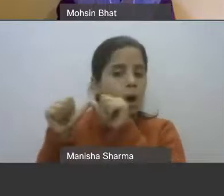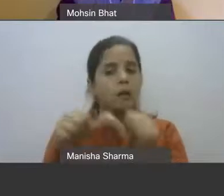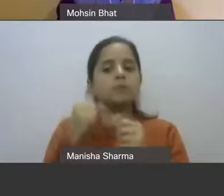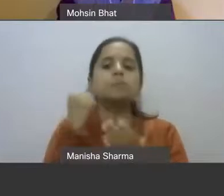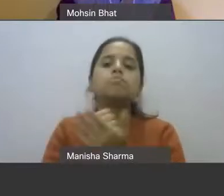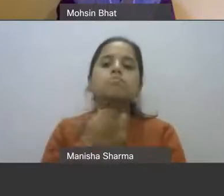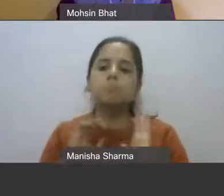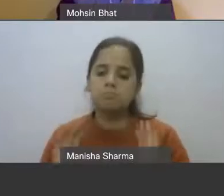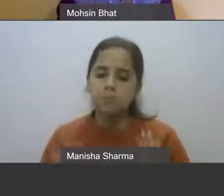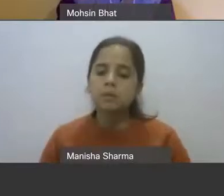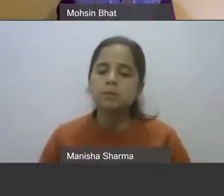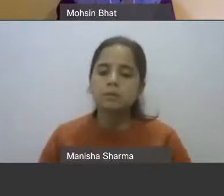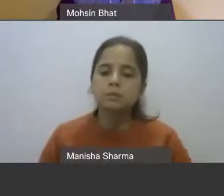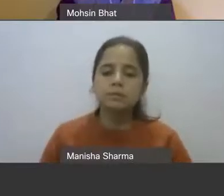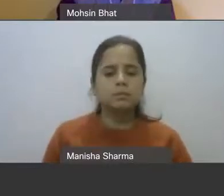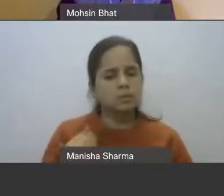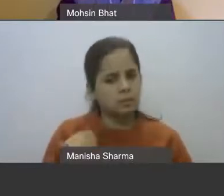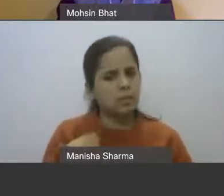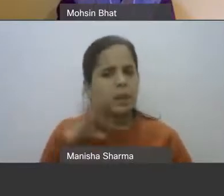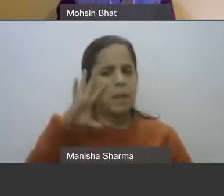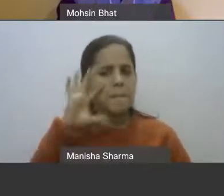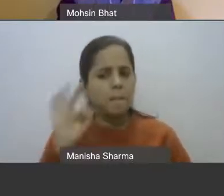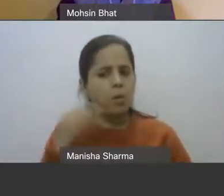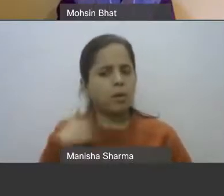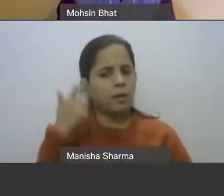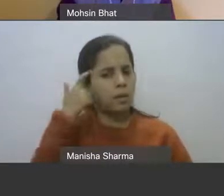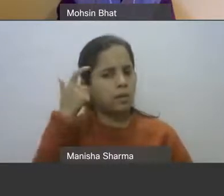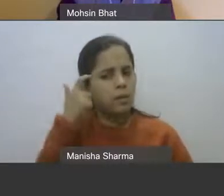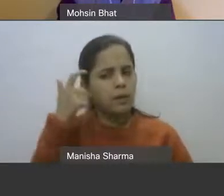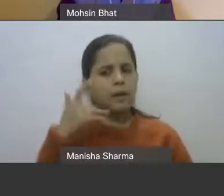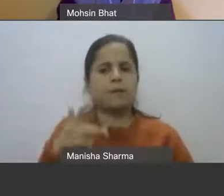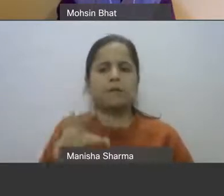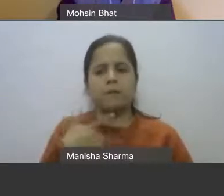And it's important to think that